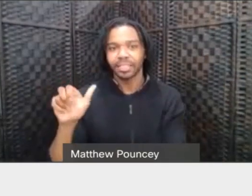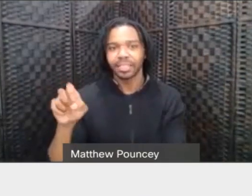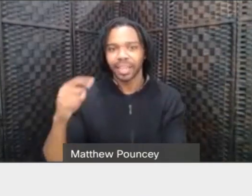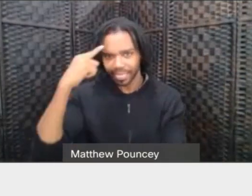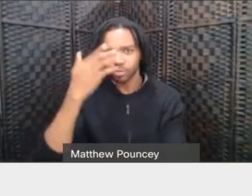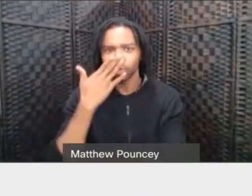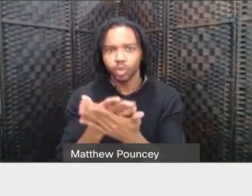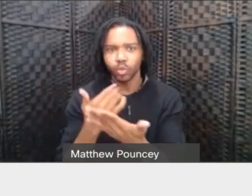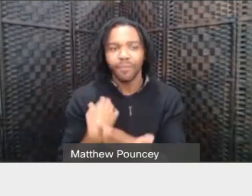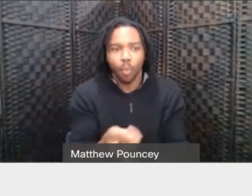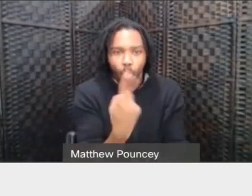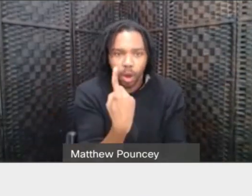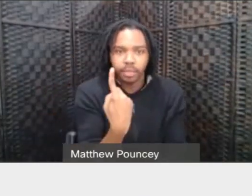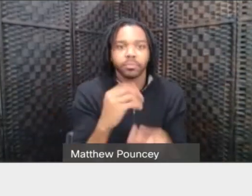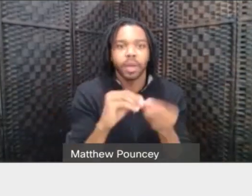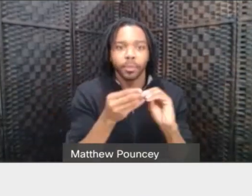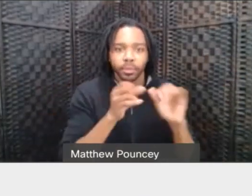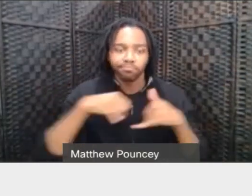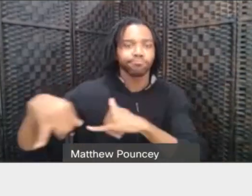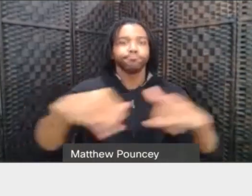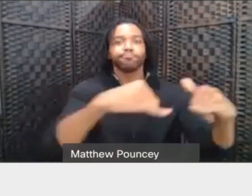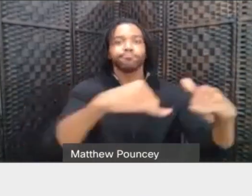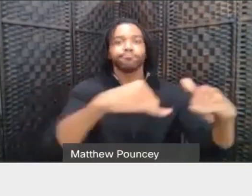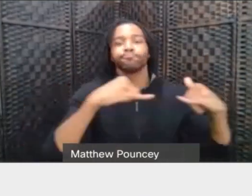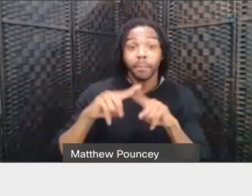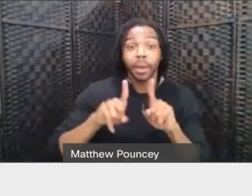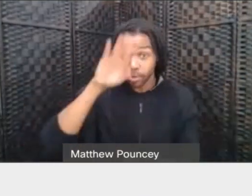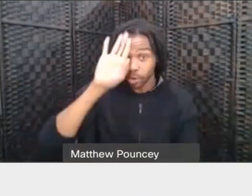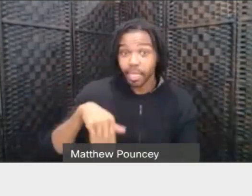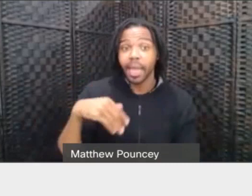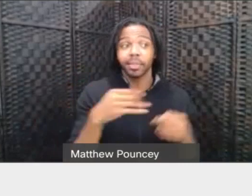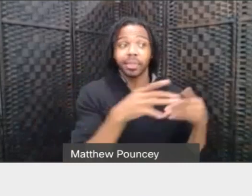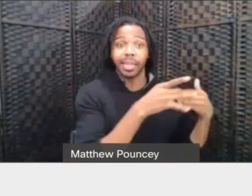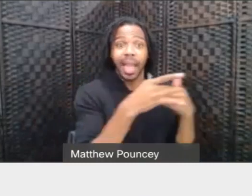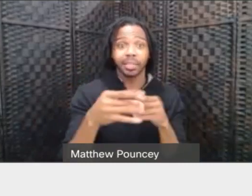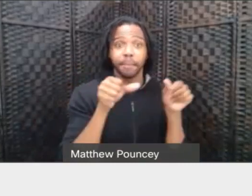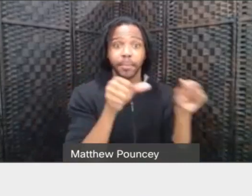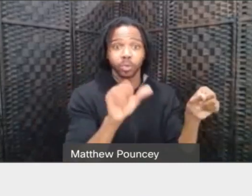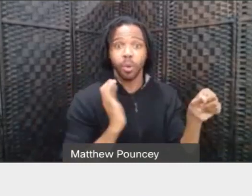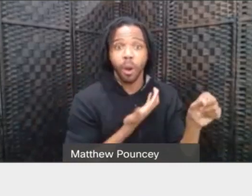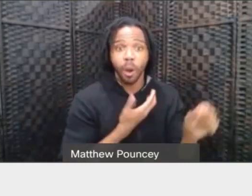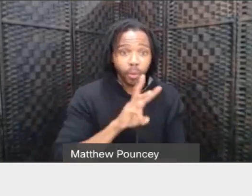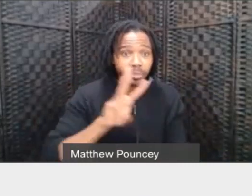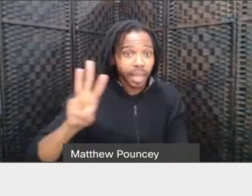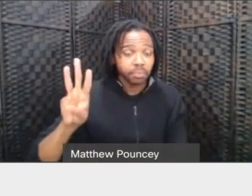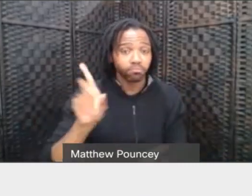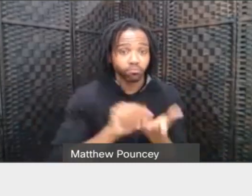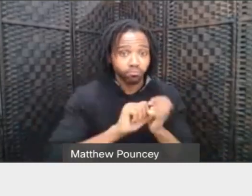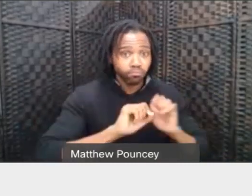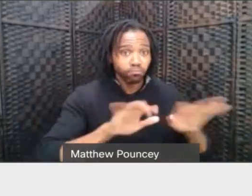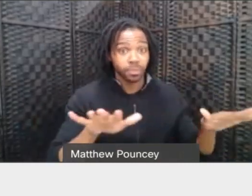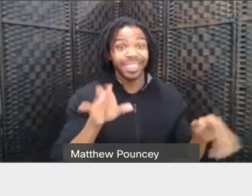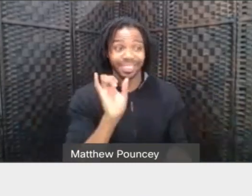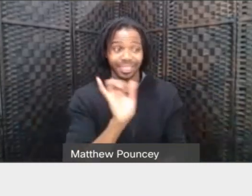that the guidance that is published on our website, the day services